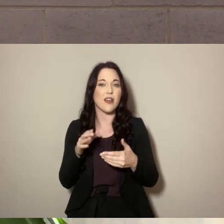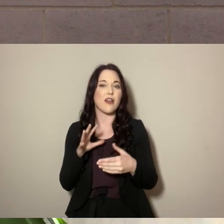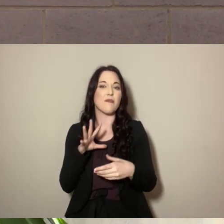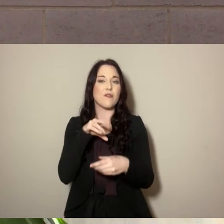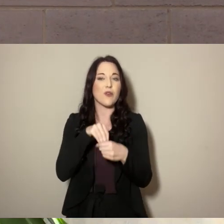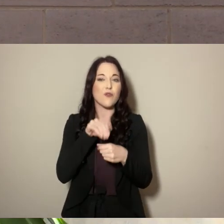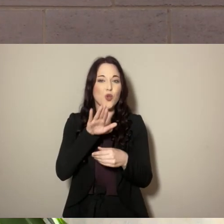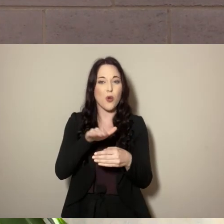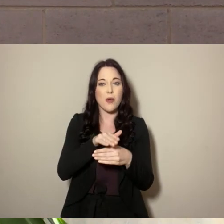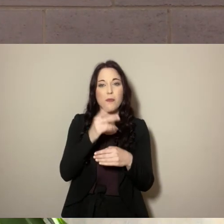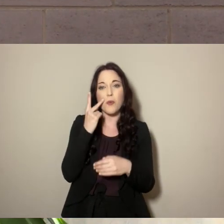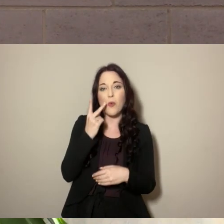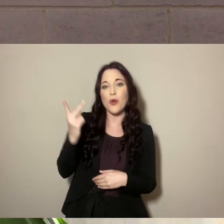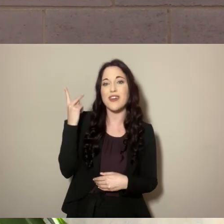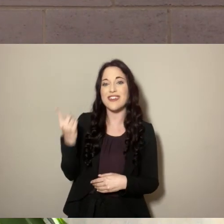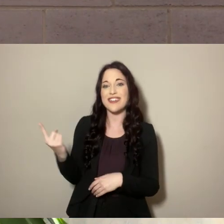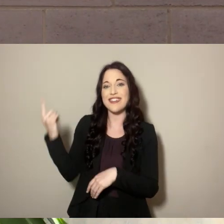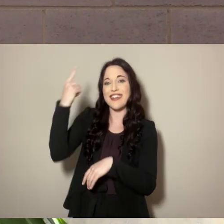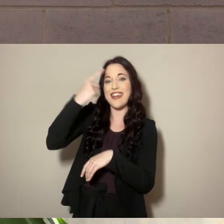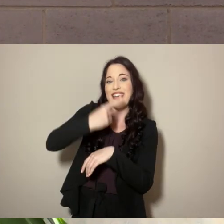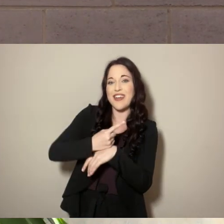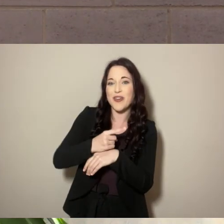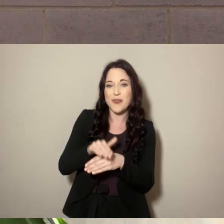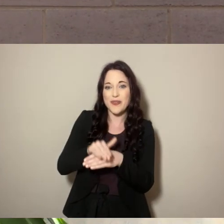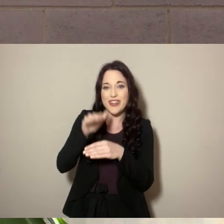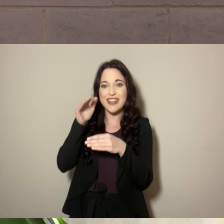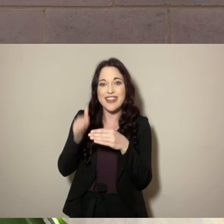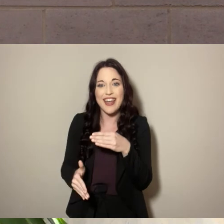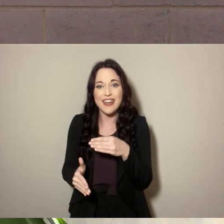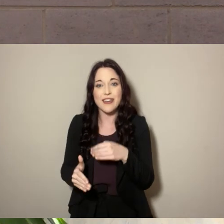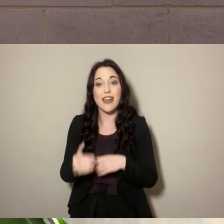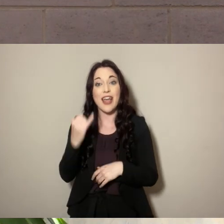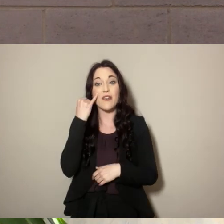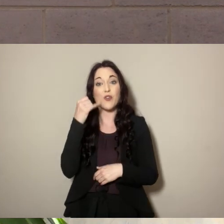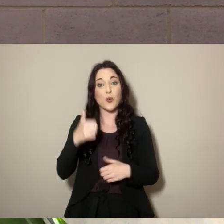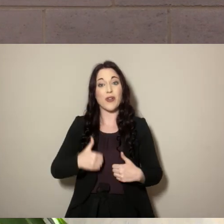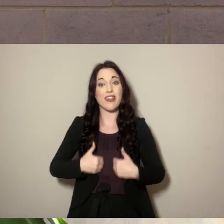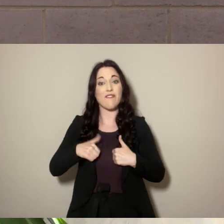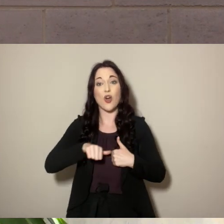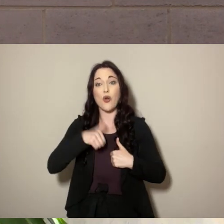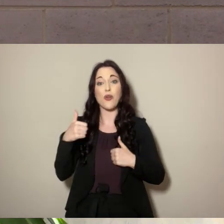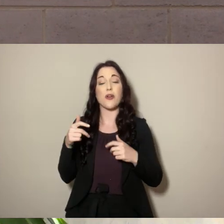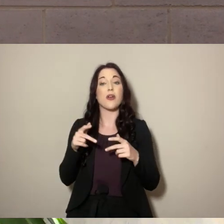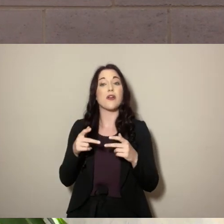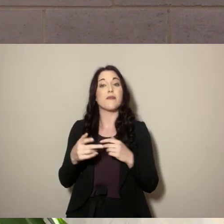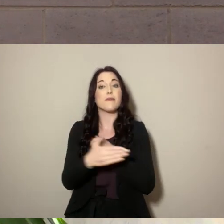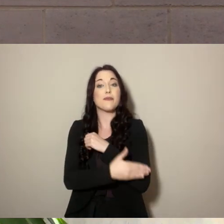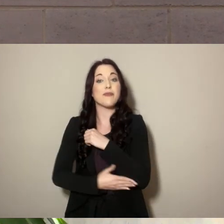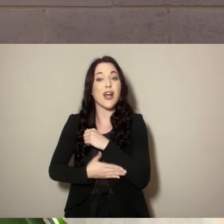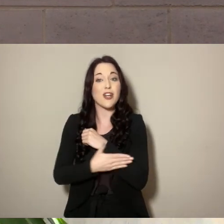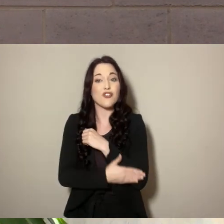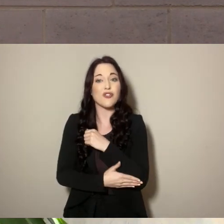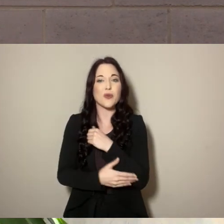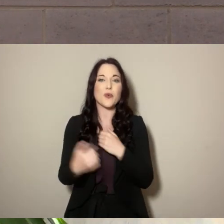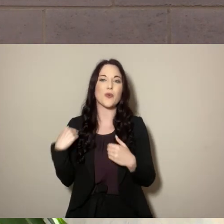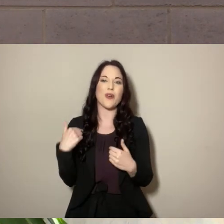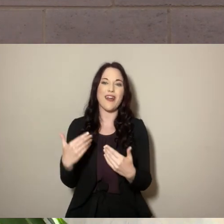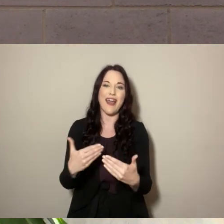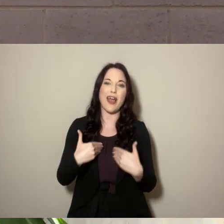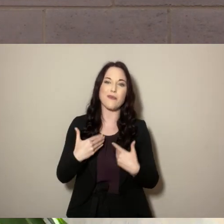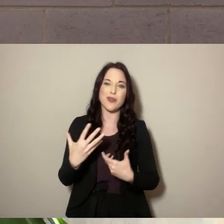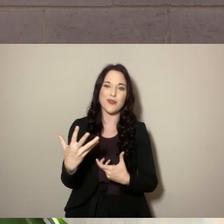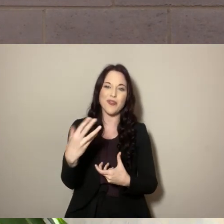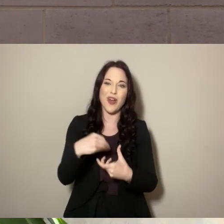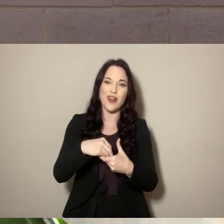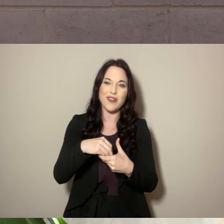we're just glad that you're a part of our world from wherever you are today. As we go through our lives,